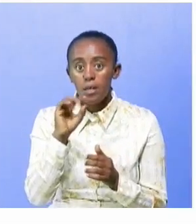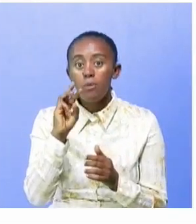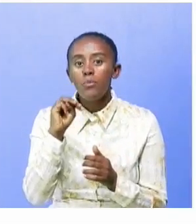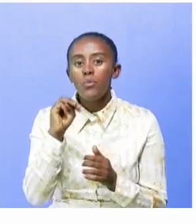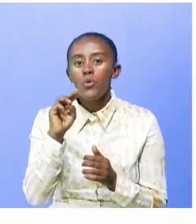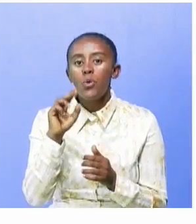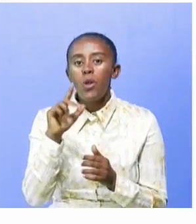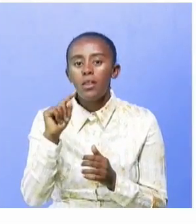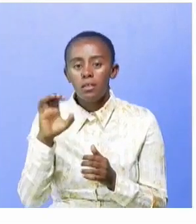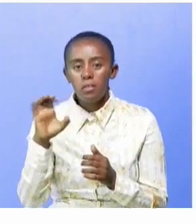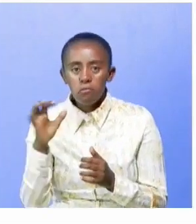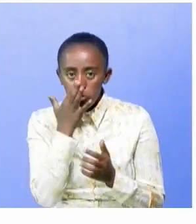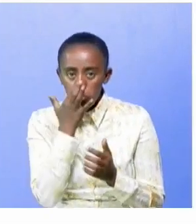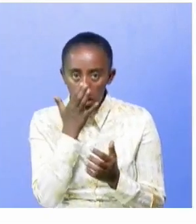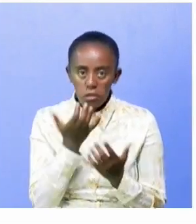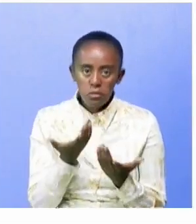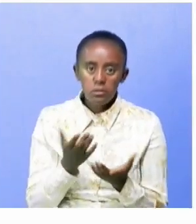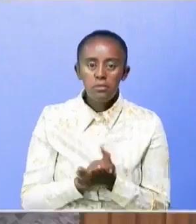Stimulate.